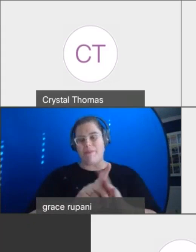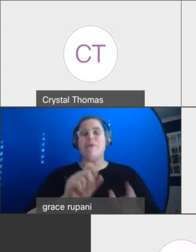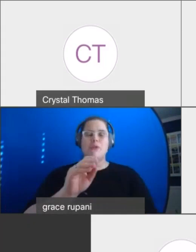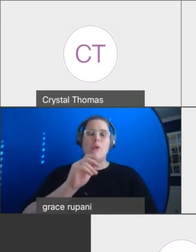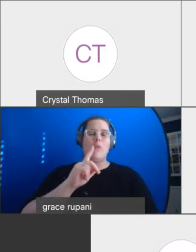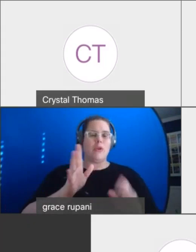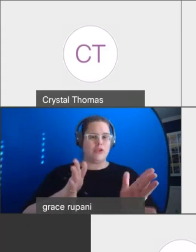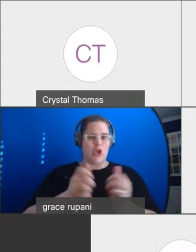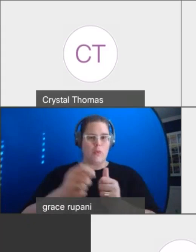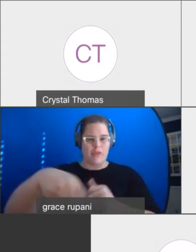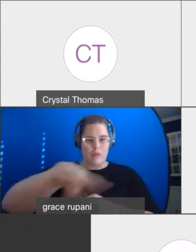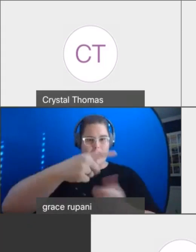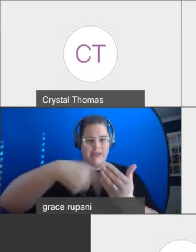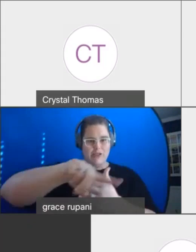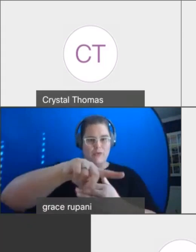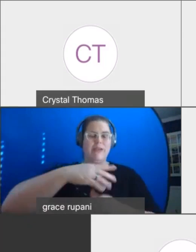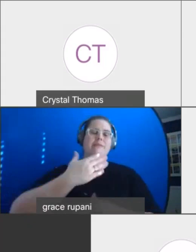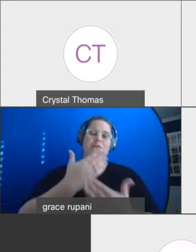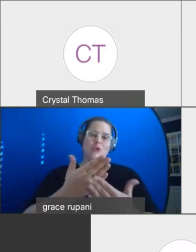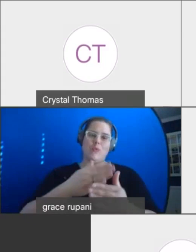next week and have a good weekend, everyone.